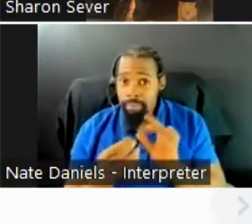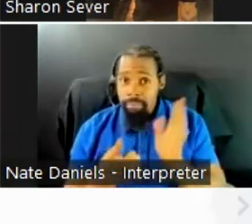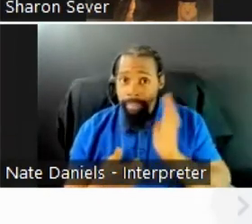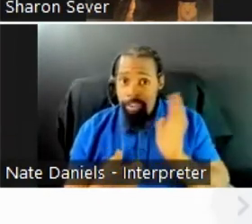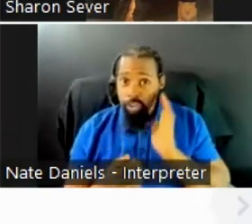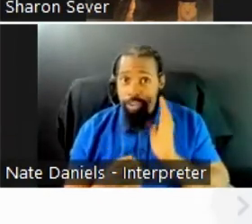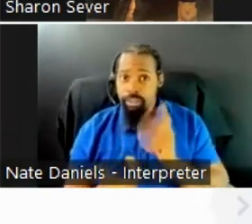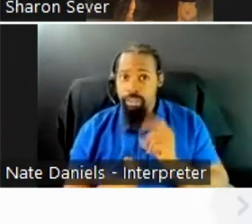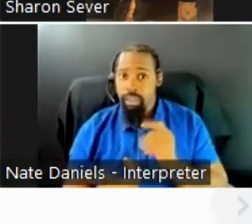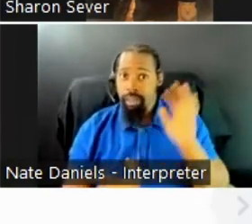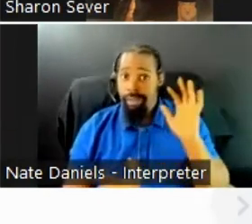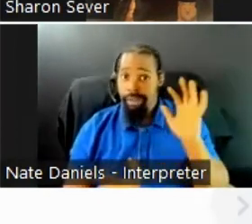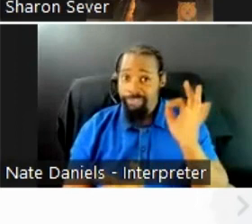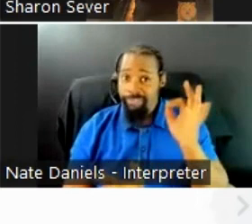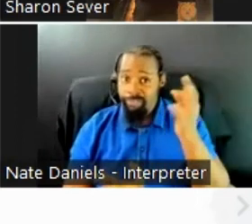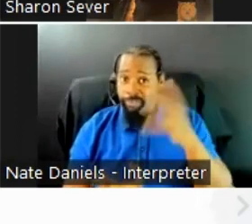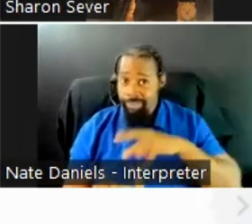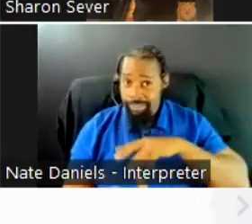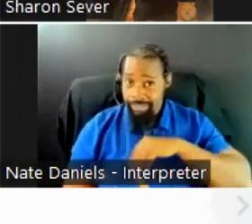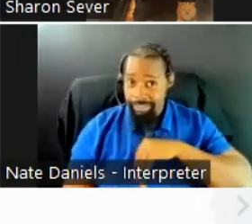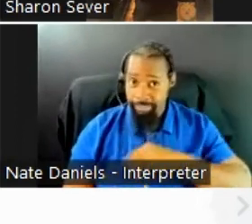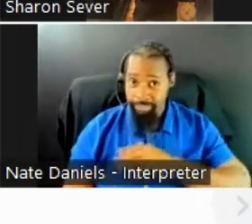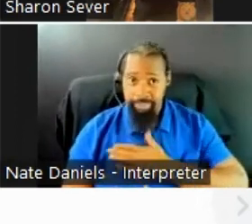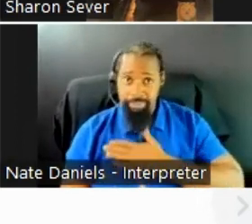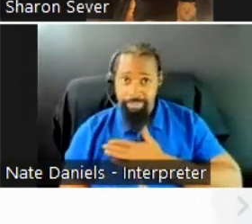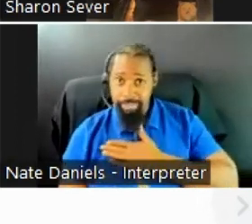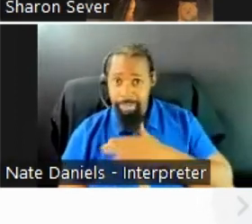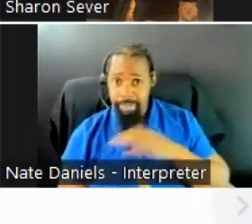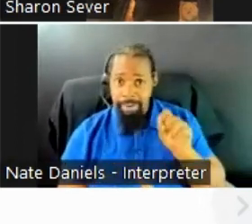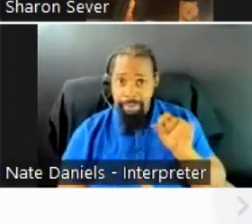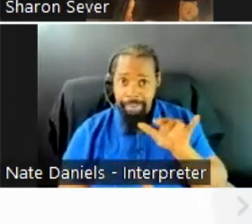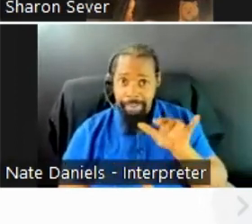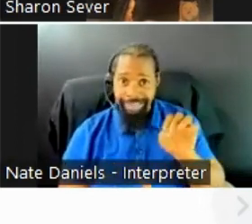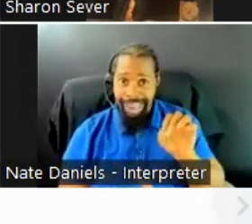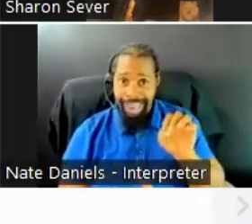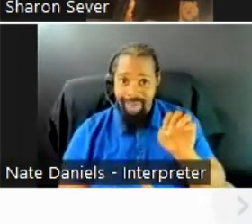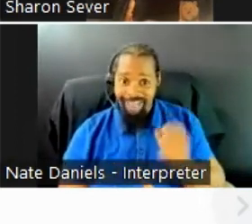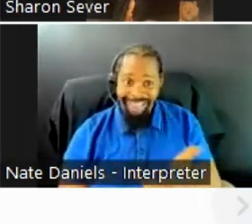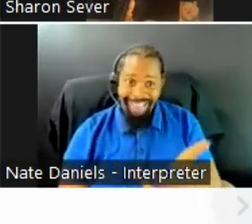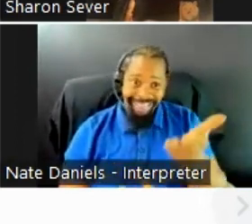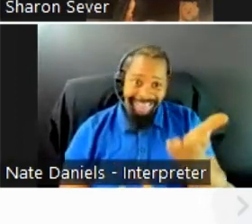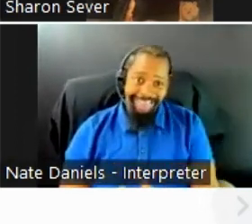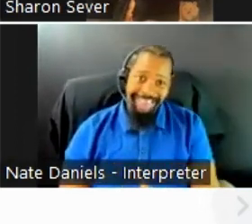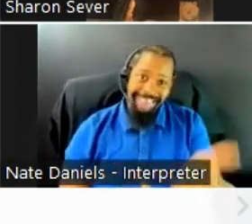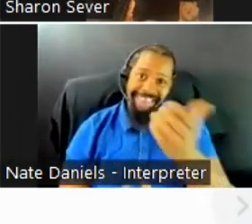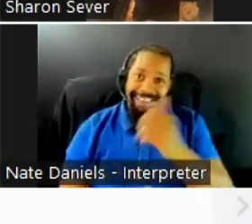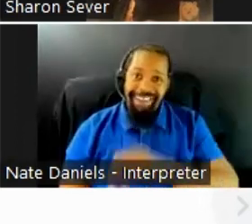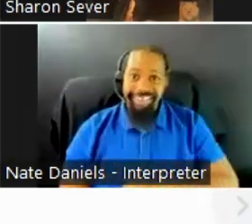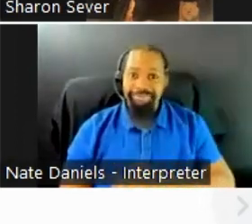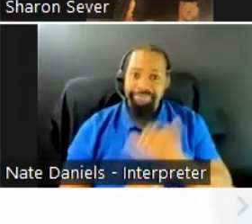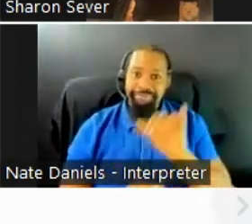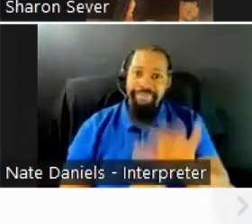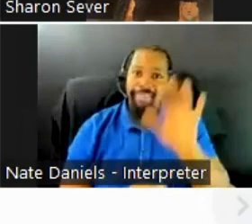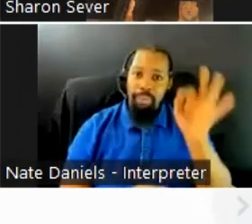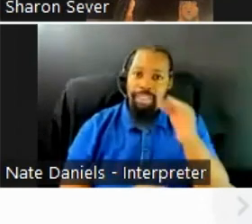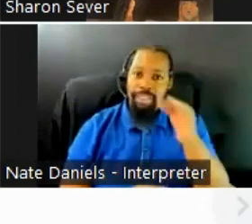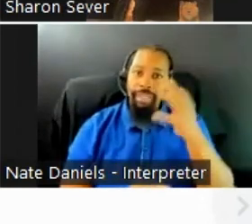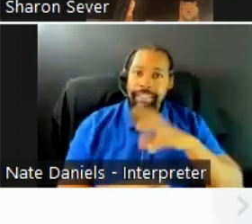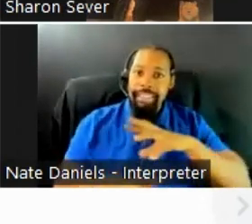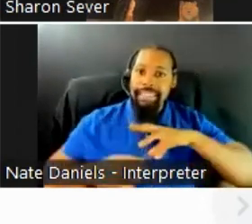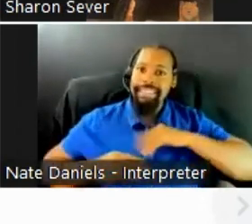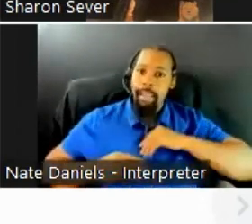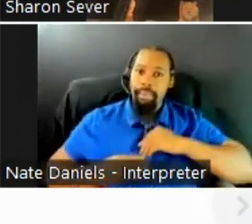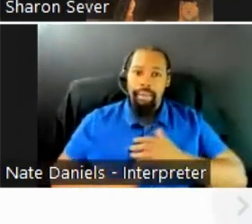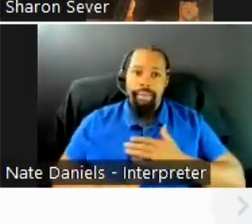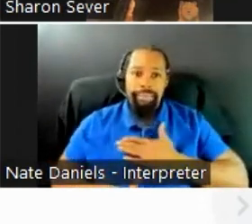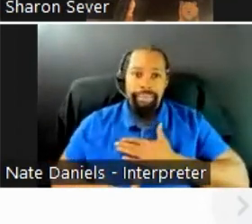So I just wanted to tell everyone that's not living in the big city, it doesn't matter where